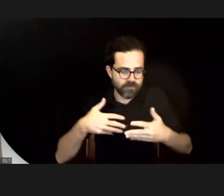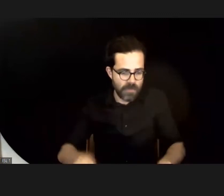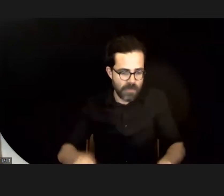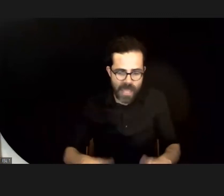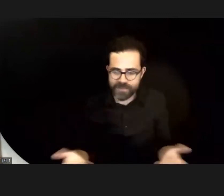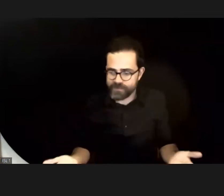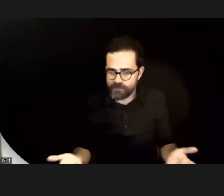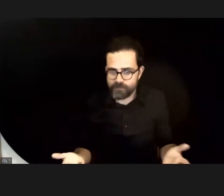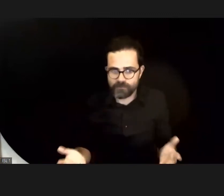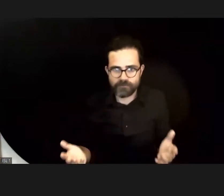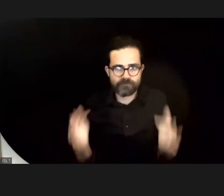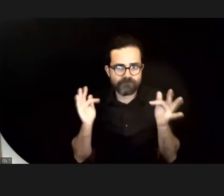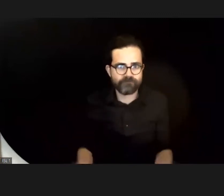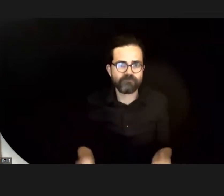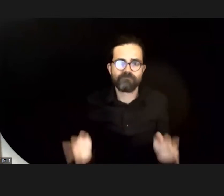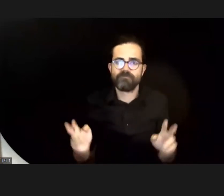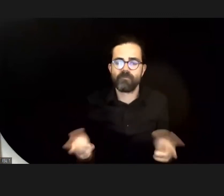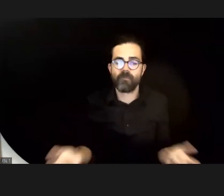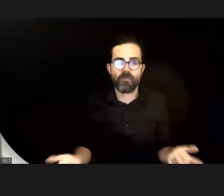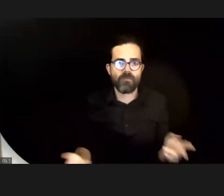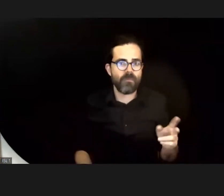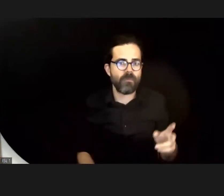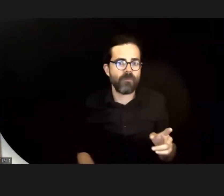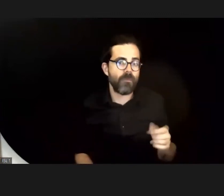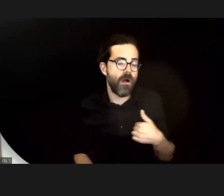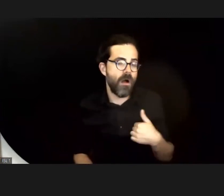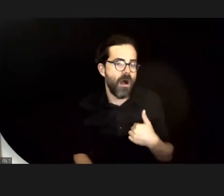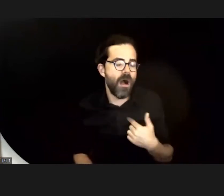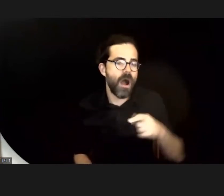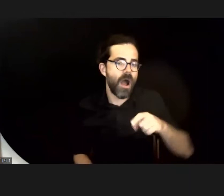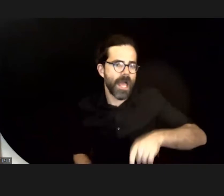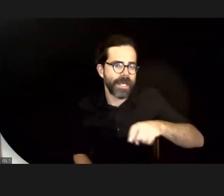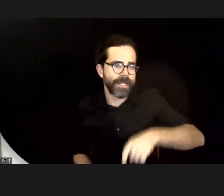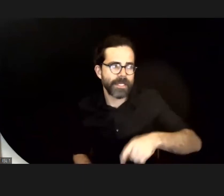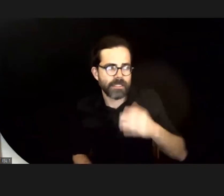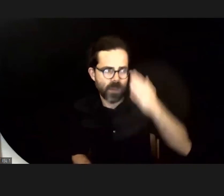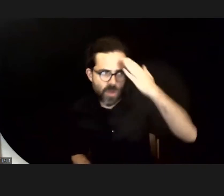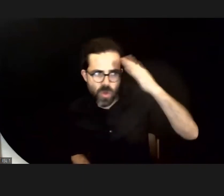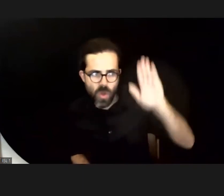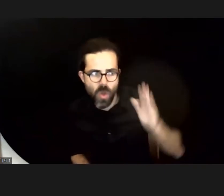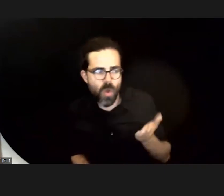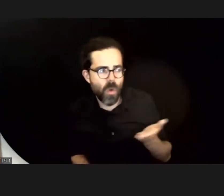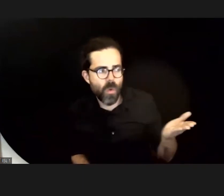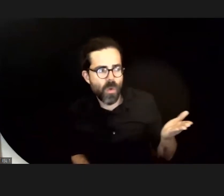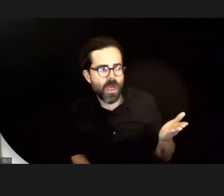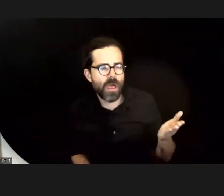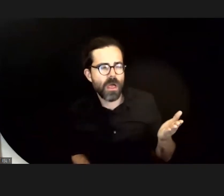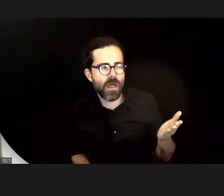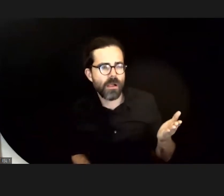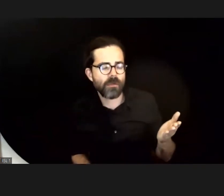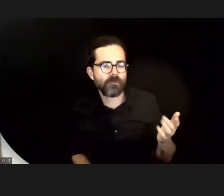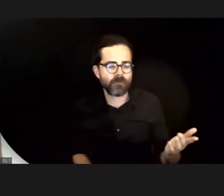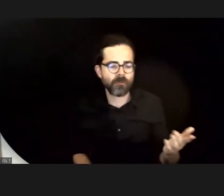I need to be sure to include all the complaints. For instance, I'm complaining